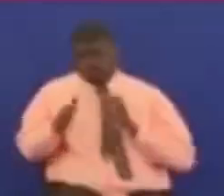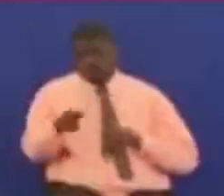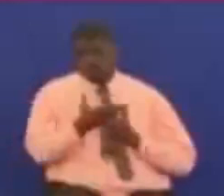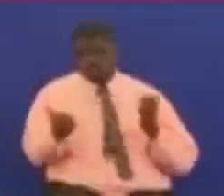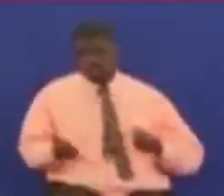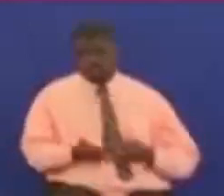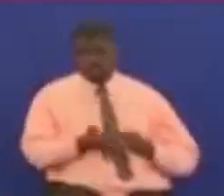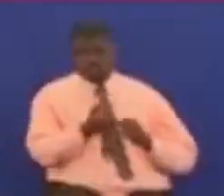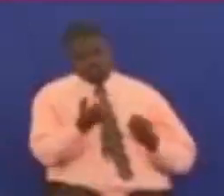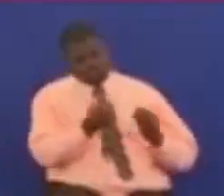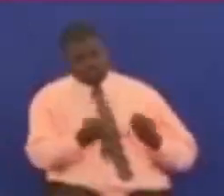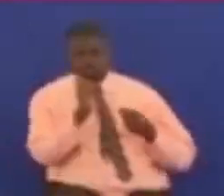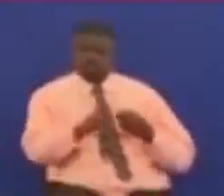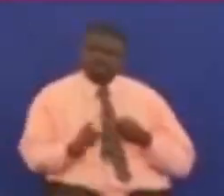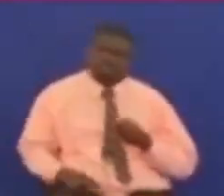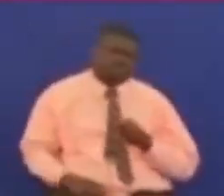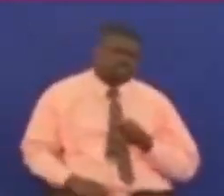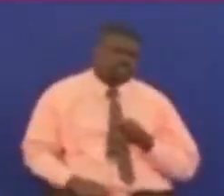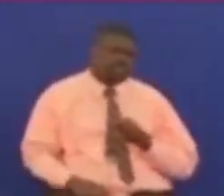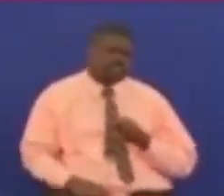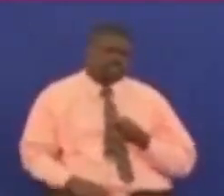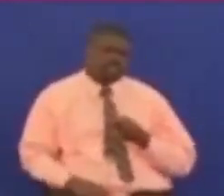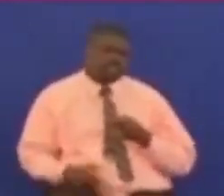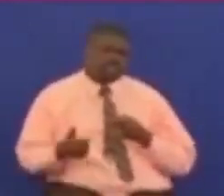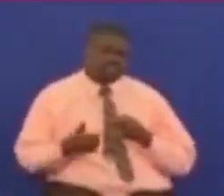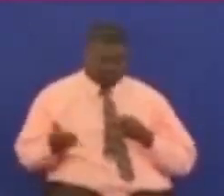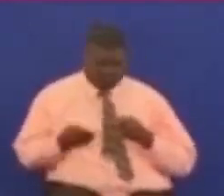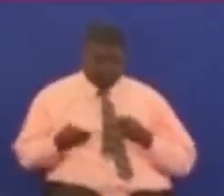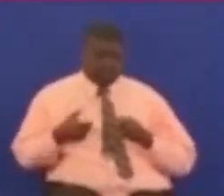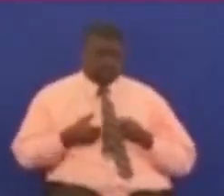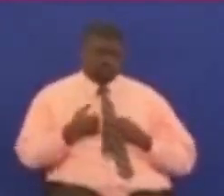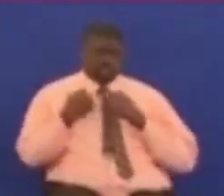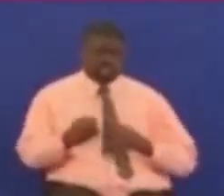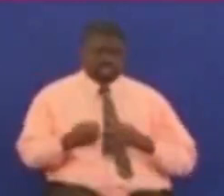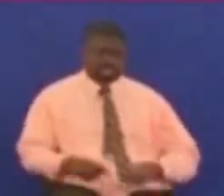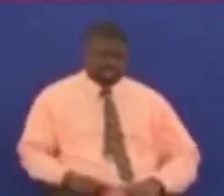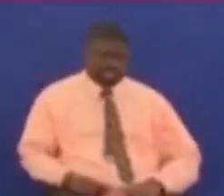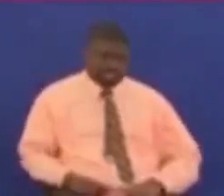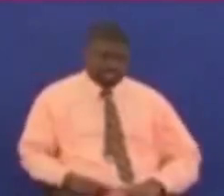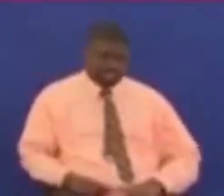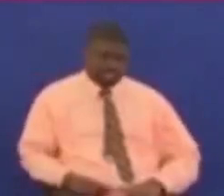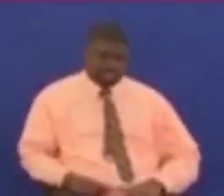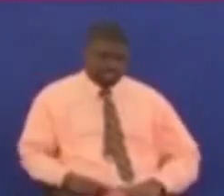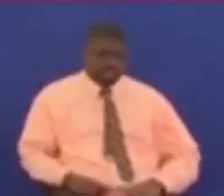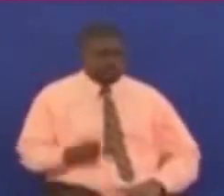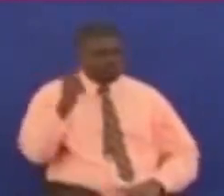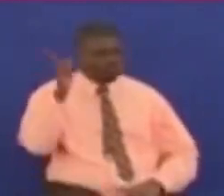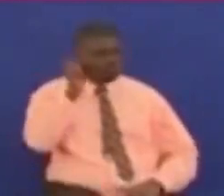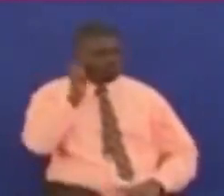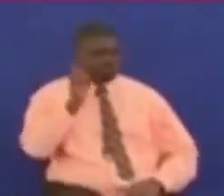it creates diversity. And diversity to me is strength and not a weakness.